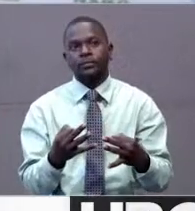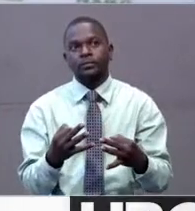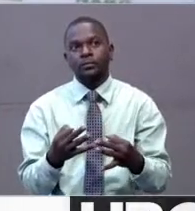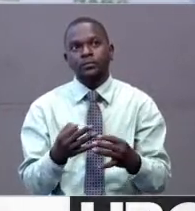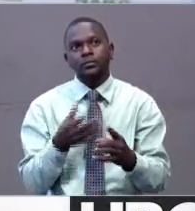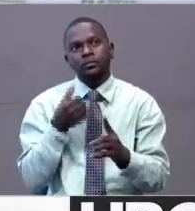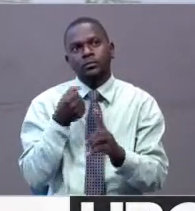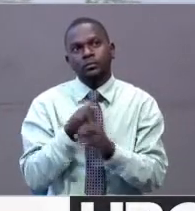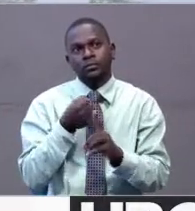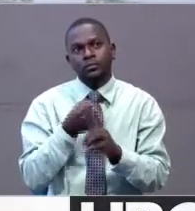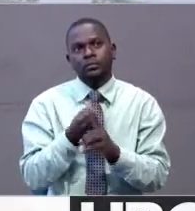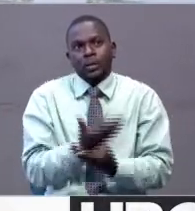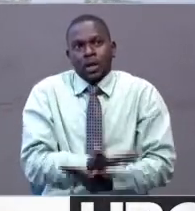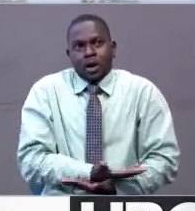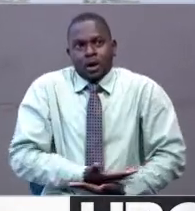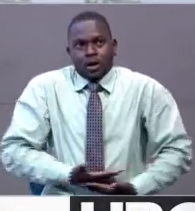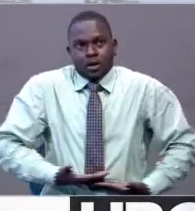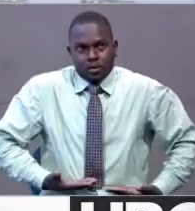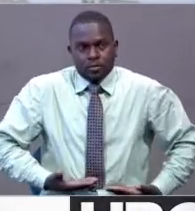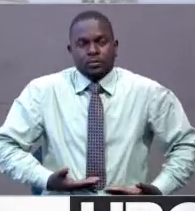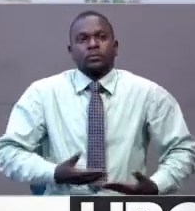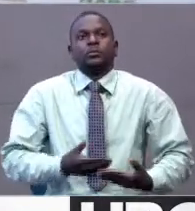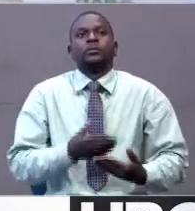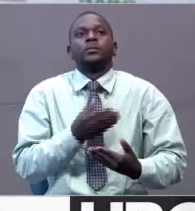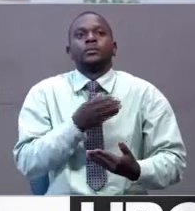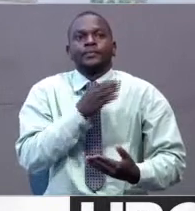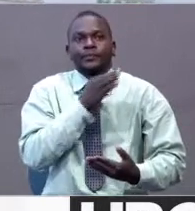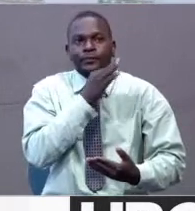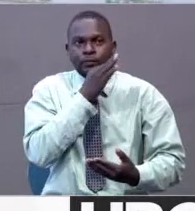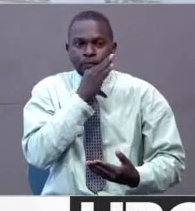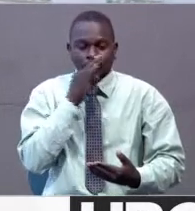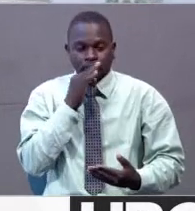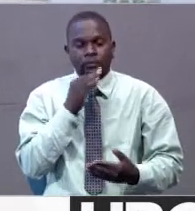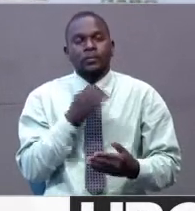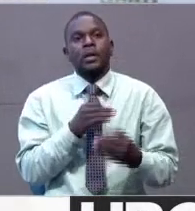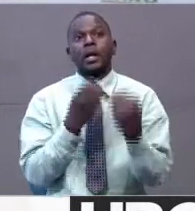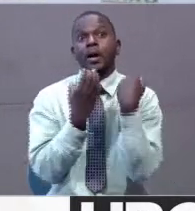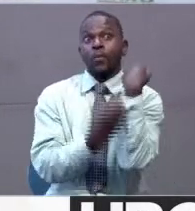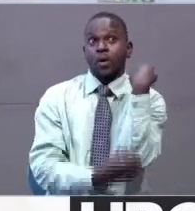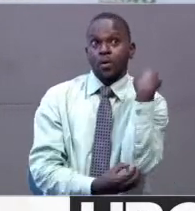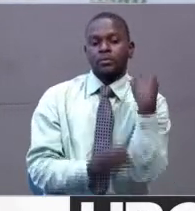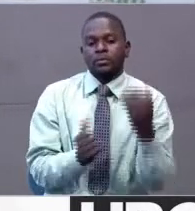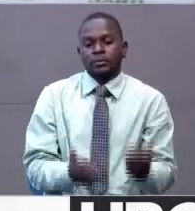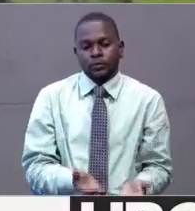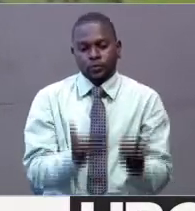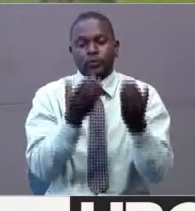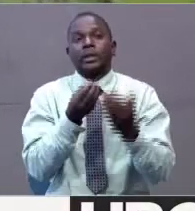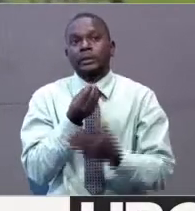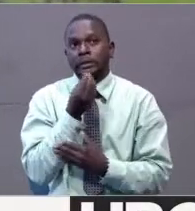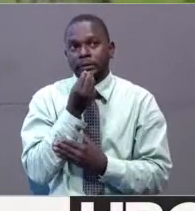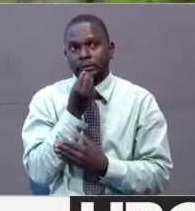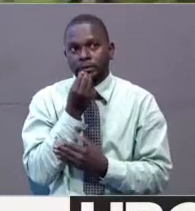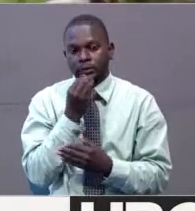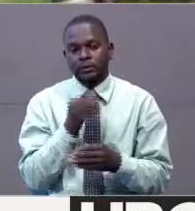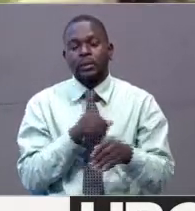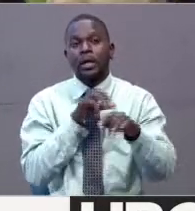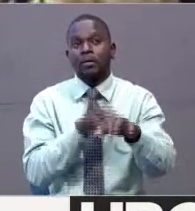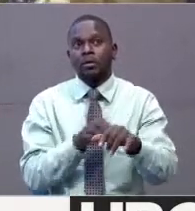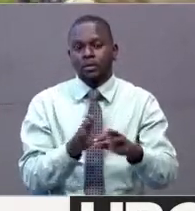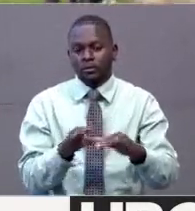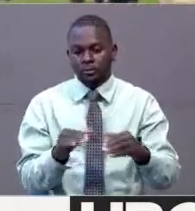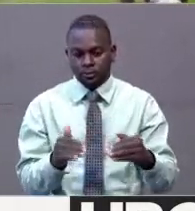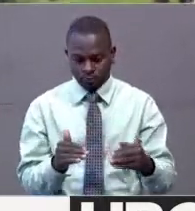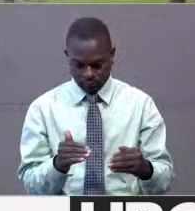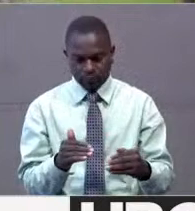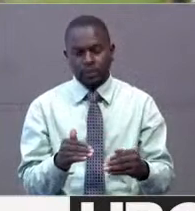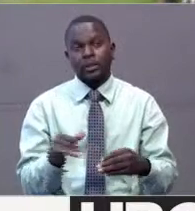fight hunger, fight famine, fight poverty, and enhance their nutrition. The farmers were upbeat